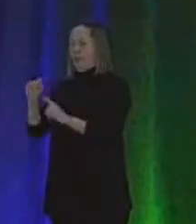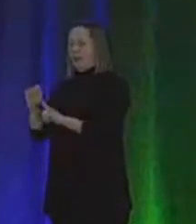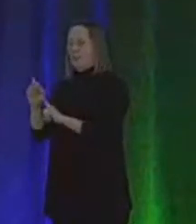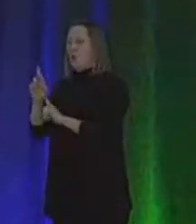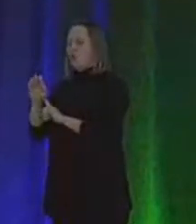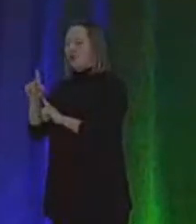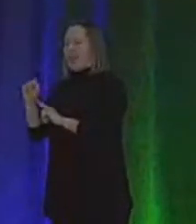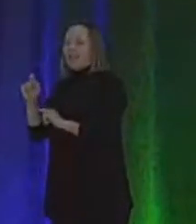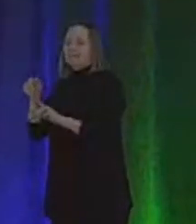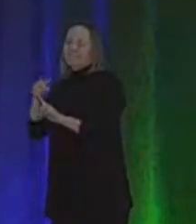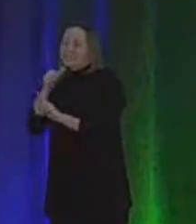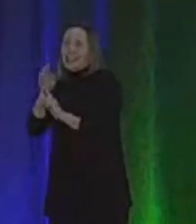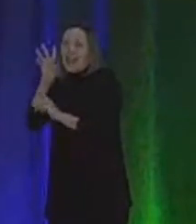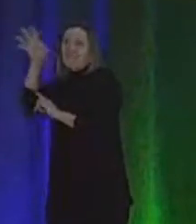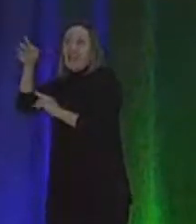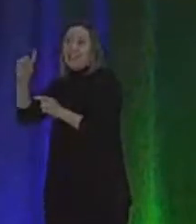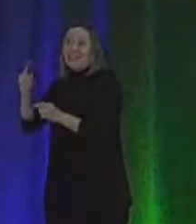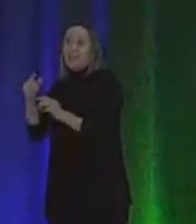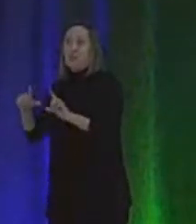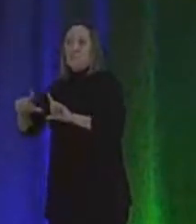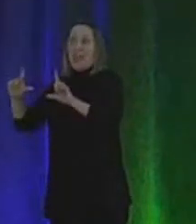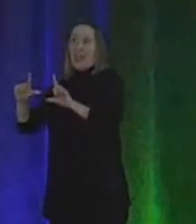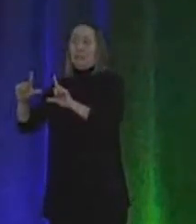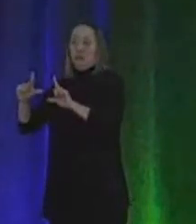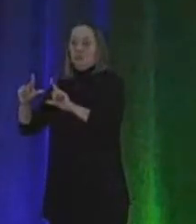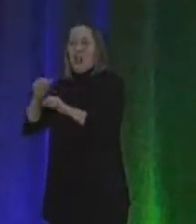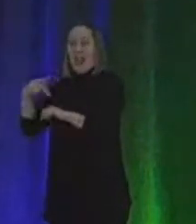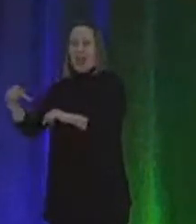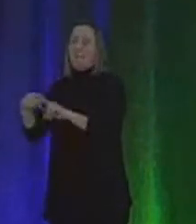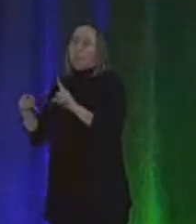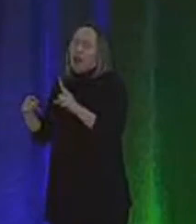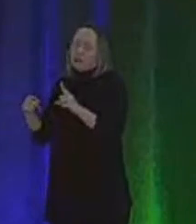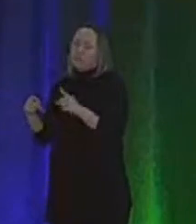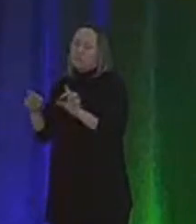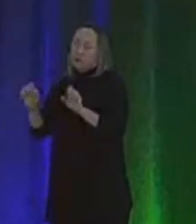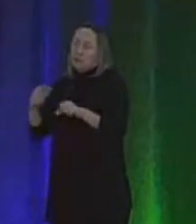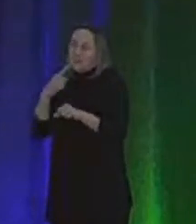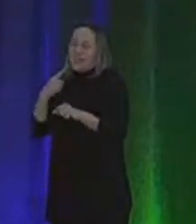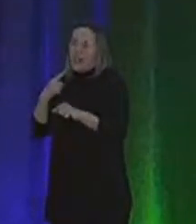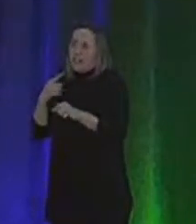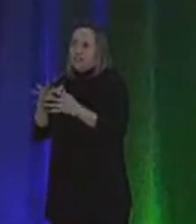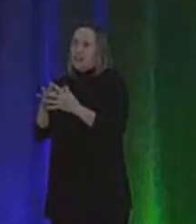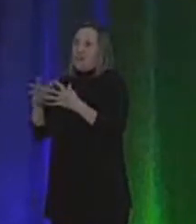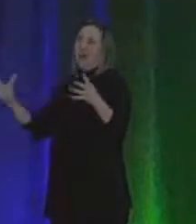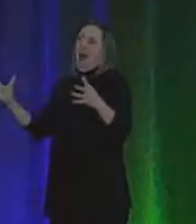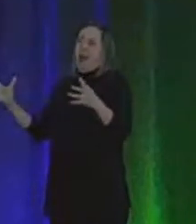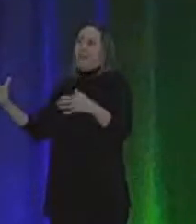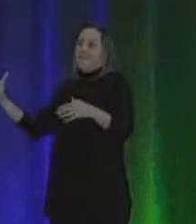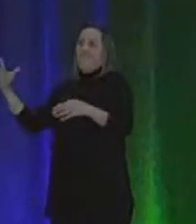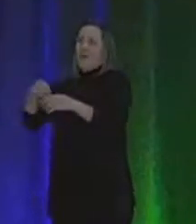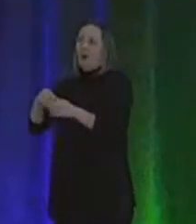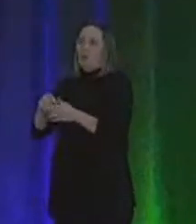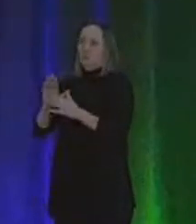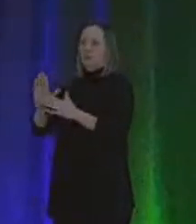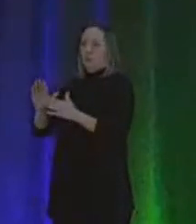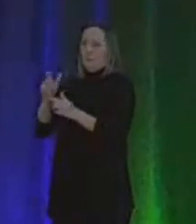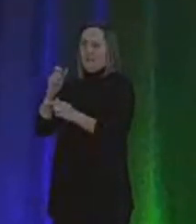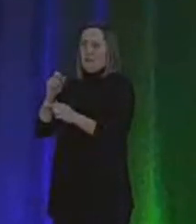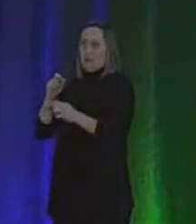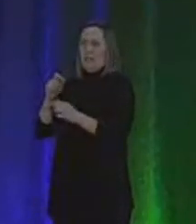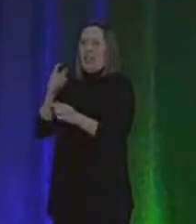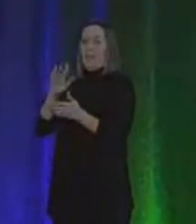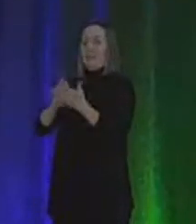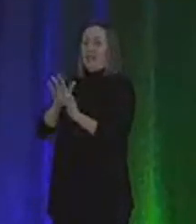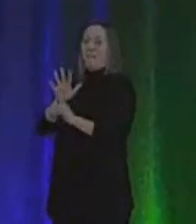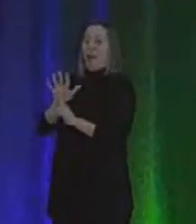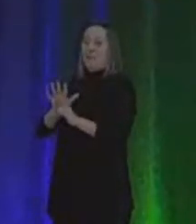really invent single-page applications, I think it's definitely fair to say that it contributed heavily to its popularity. The fact is,